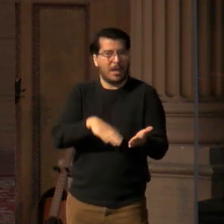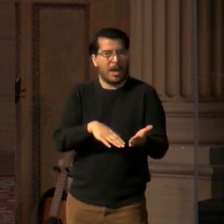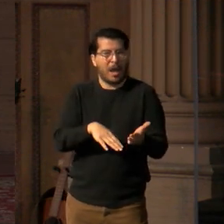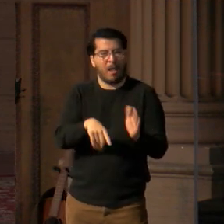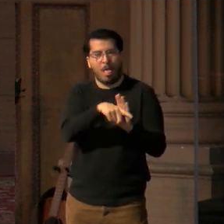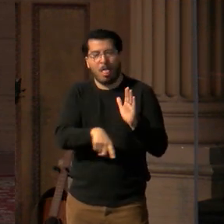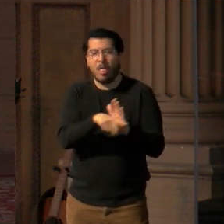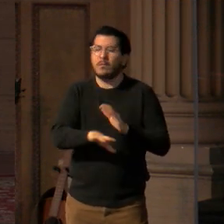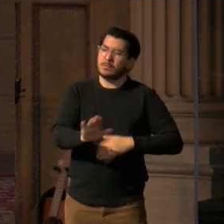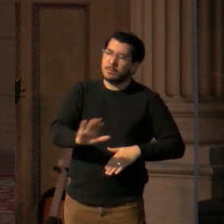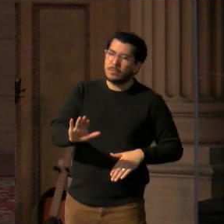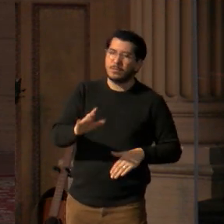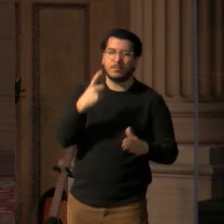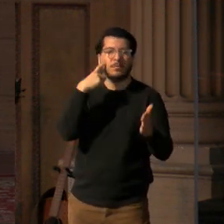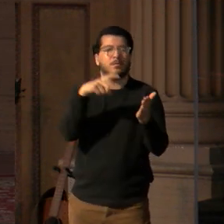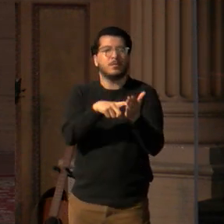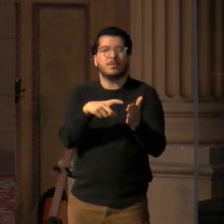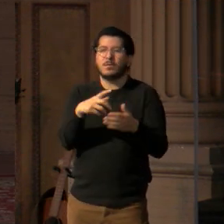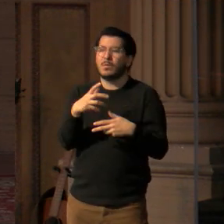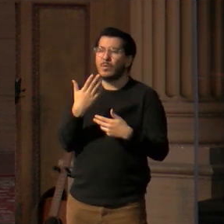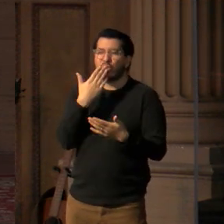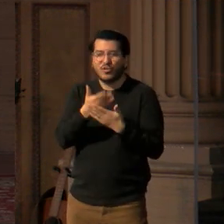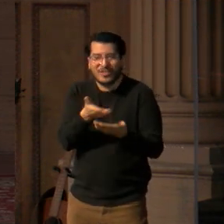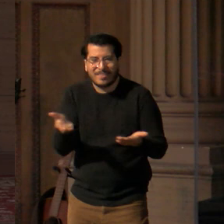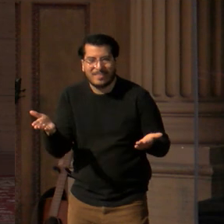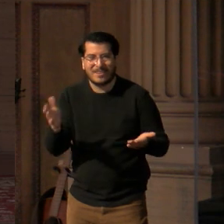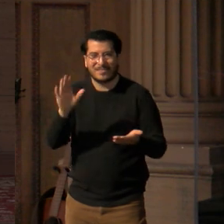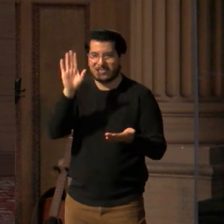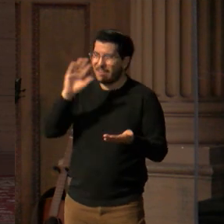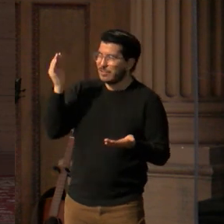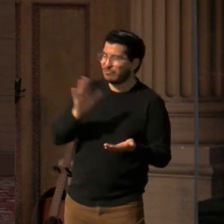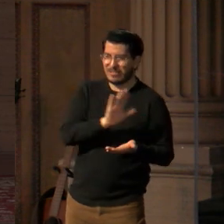Don't be the kind of judge that you wouldn't want to have in your life.